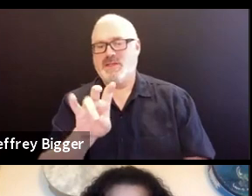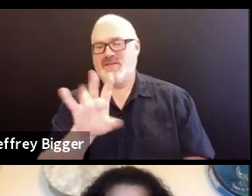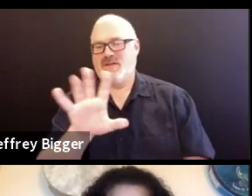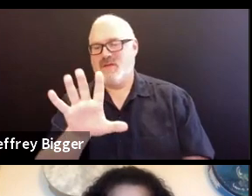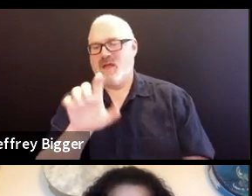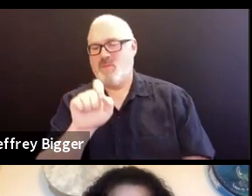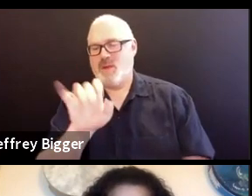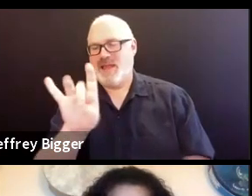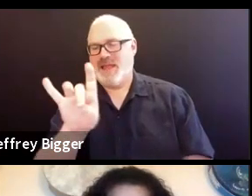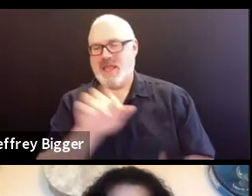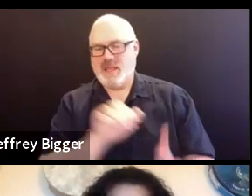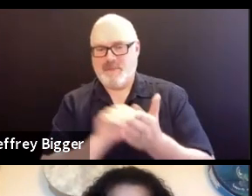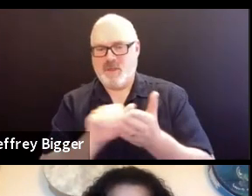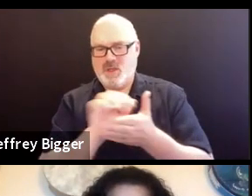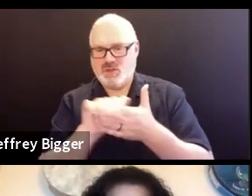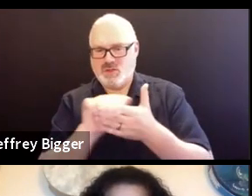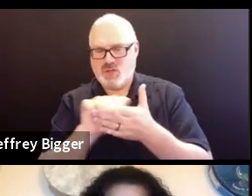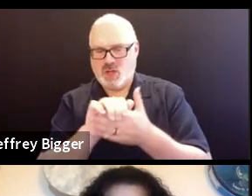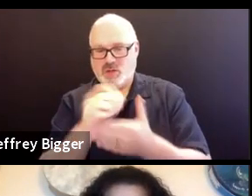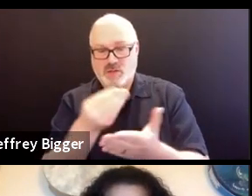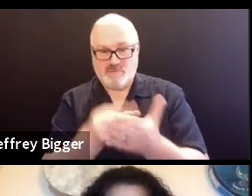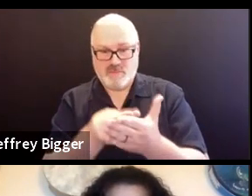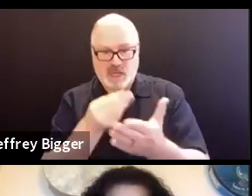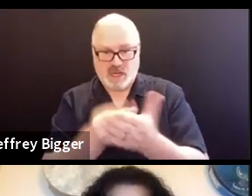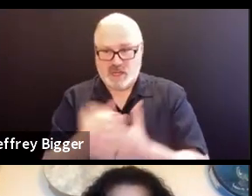$175.8 million of revenue.